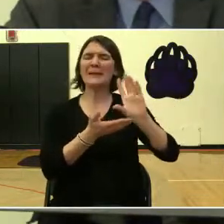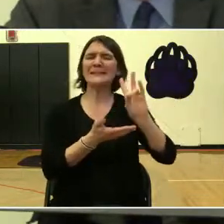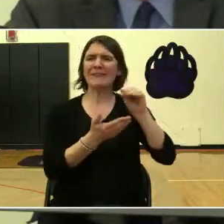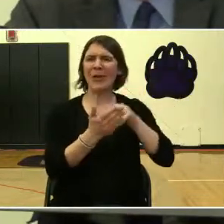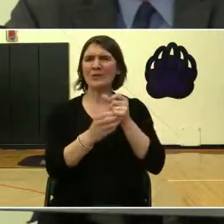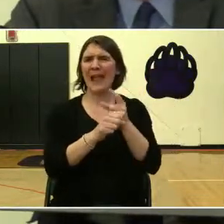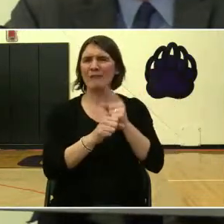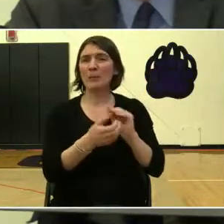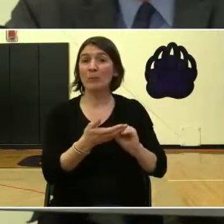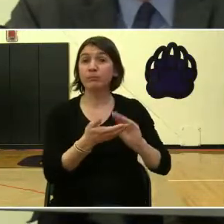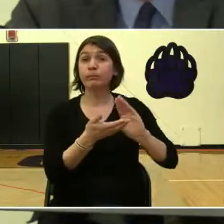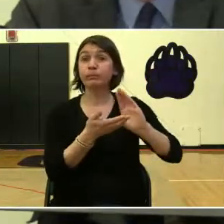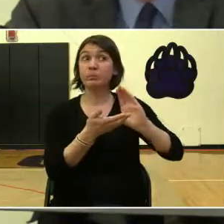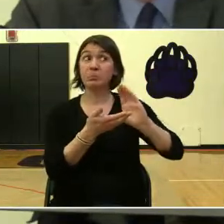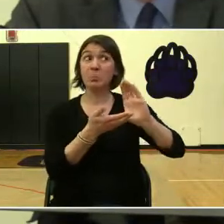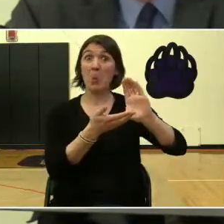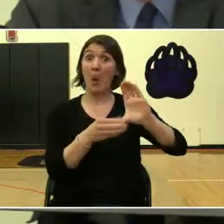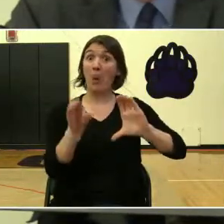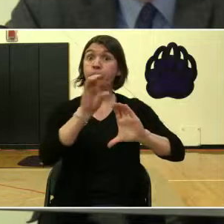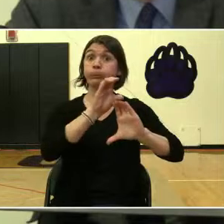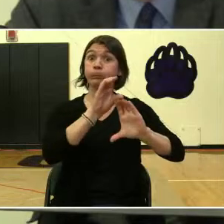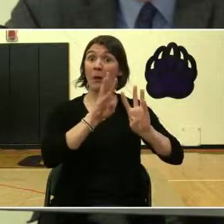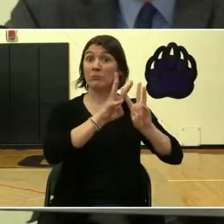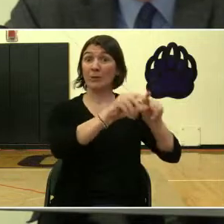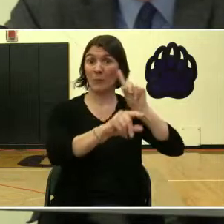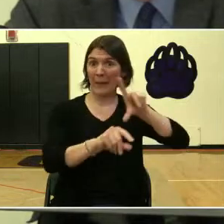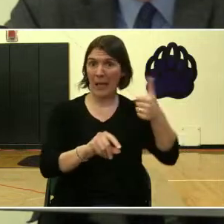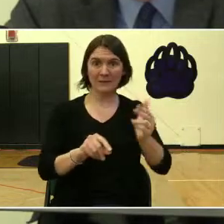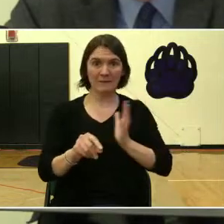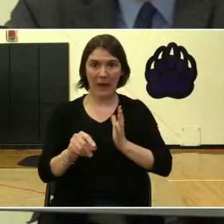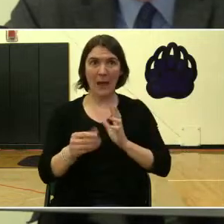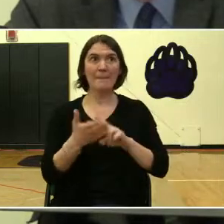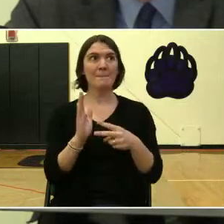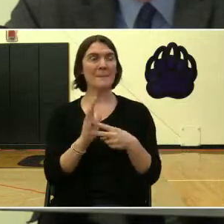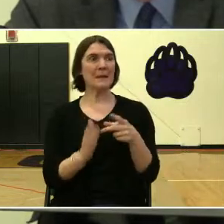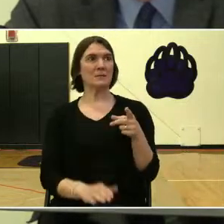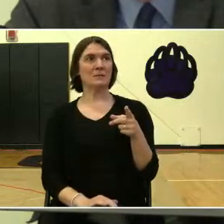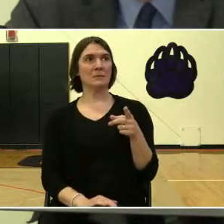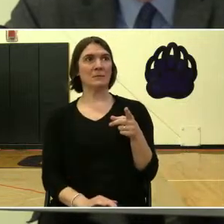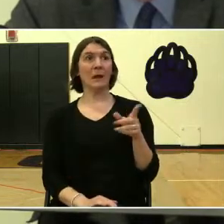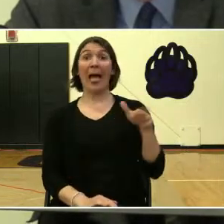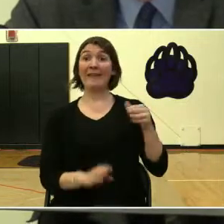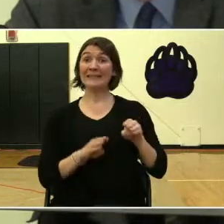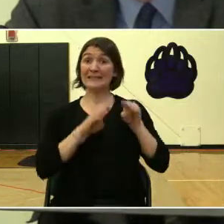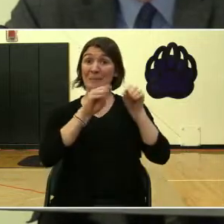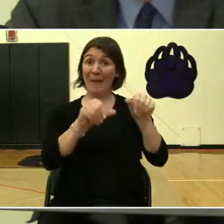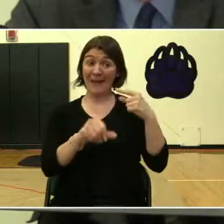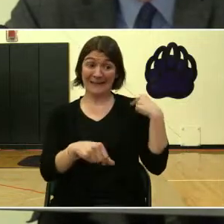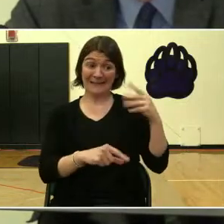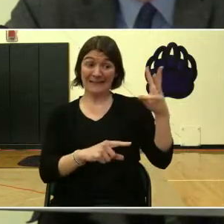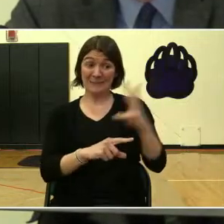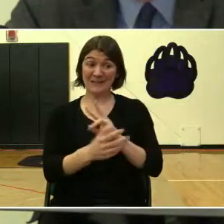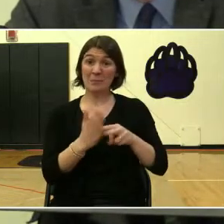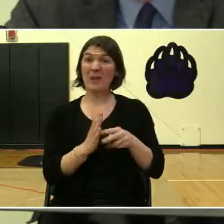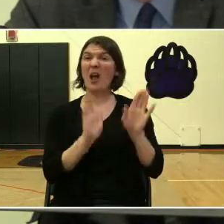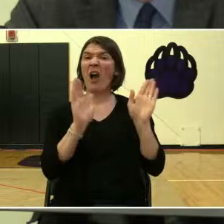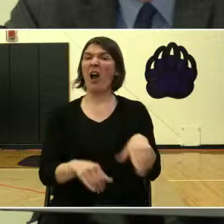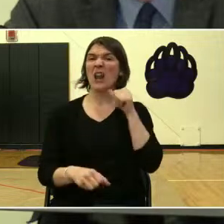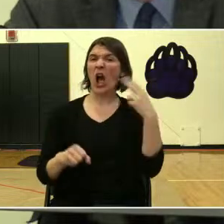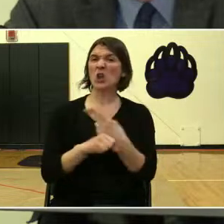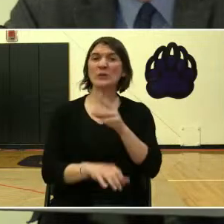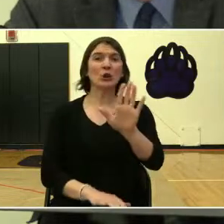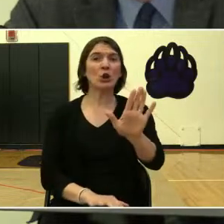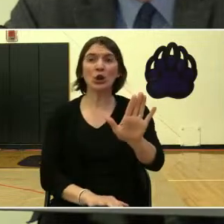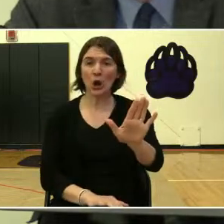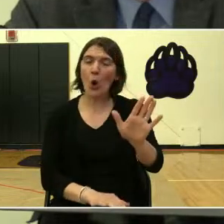more that now creates a new opportunity to use it for something else so I wouldn't necessarily say the fact that we haven't expended out of it in 6 months is that it's not being utilized